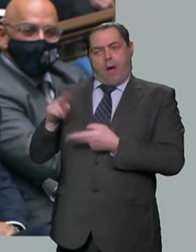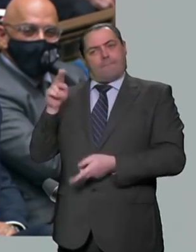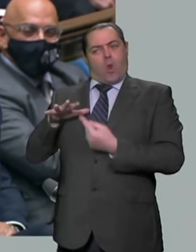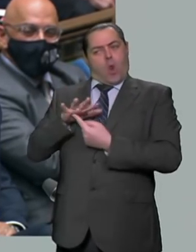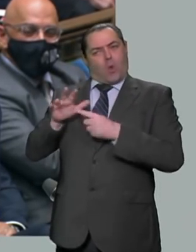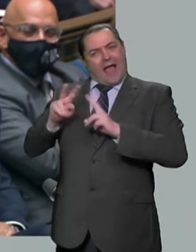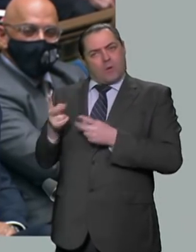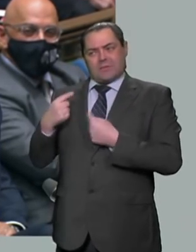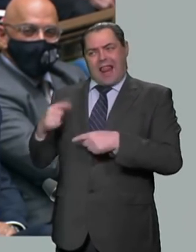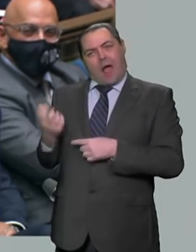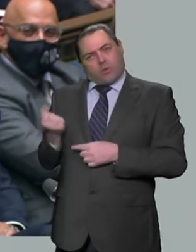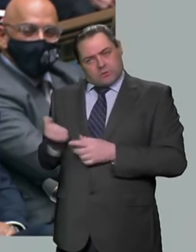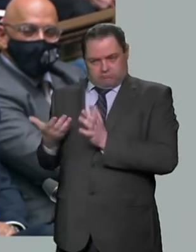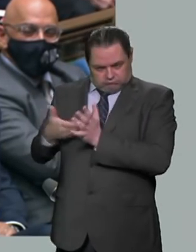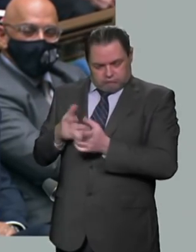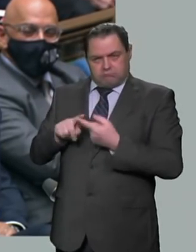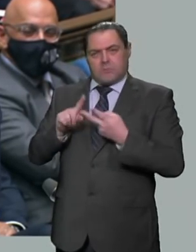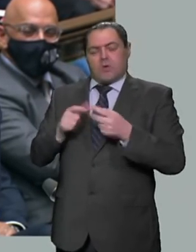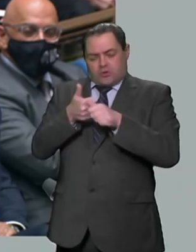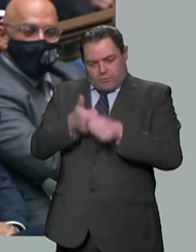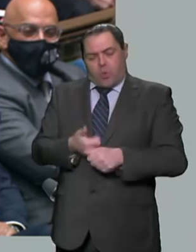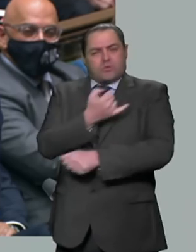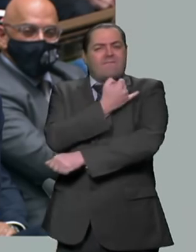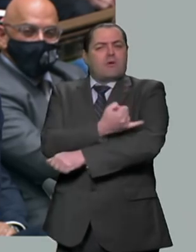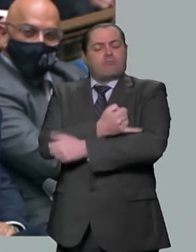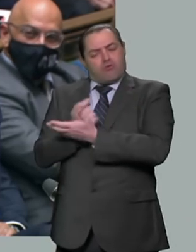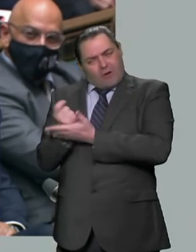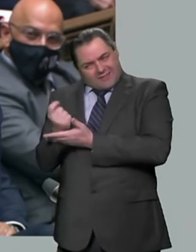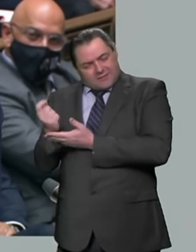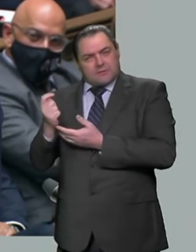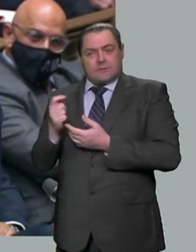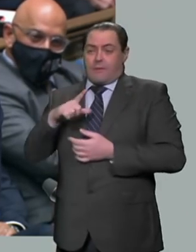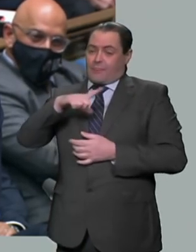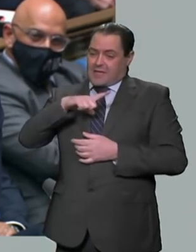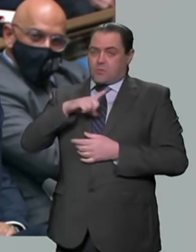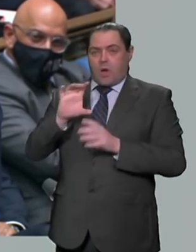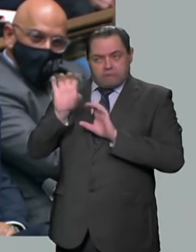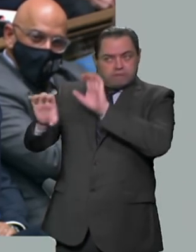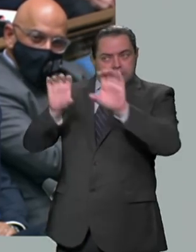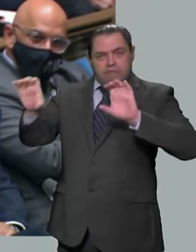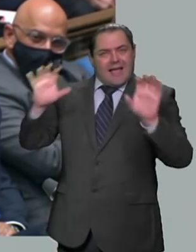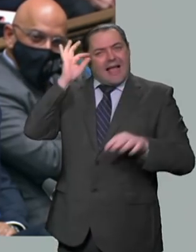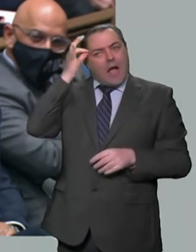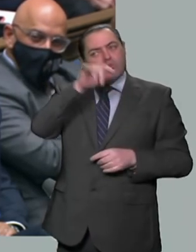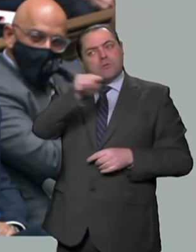on low incomes. We're supporting vulnerable renters. That's why we're putting money into local authorities to help families up and down the